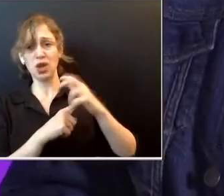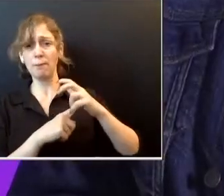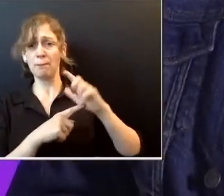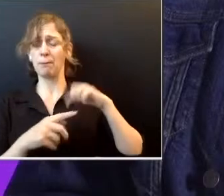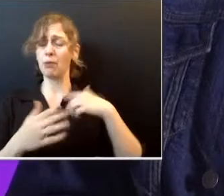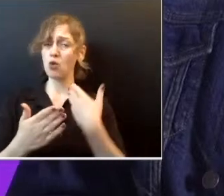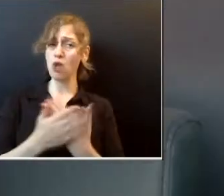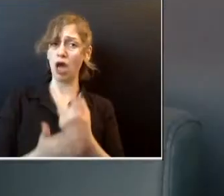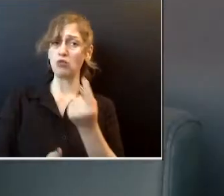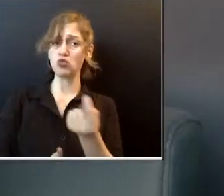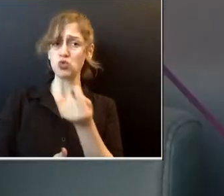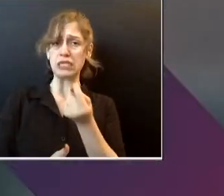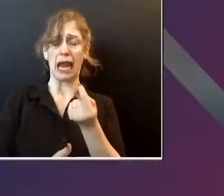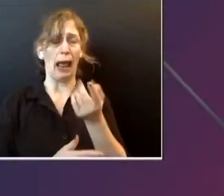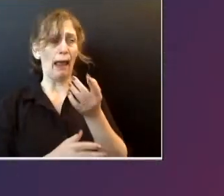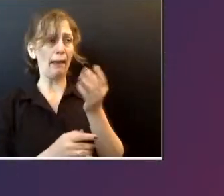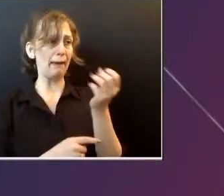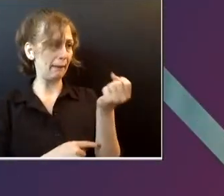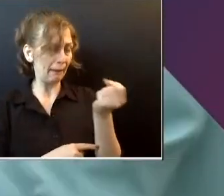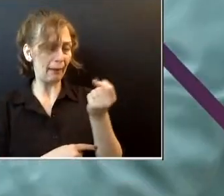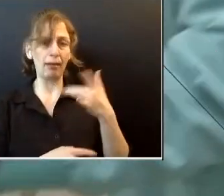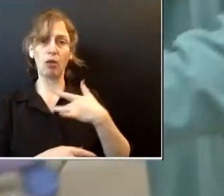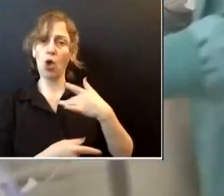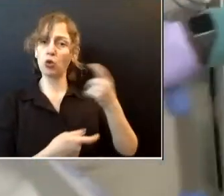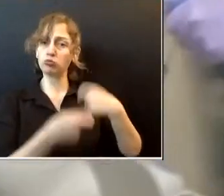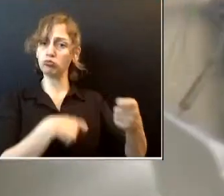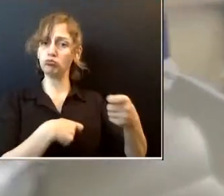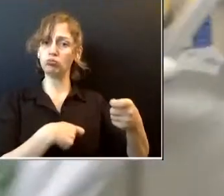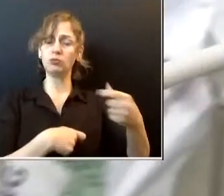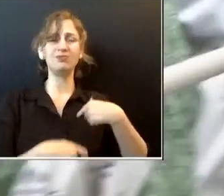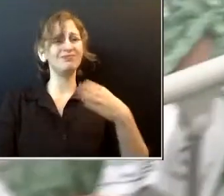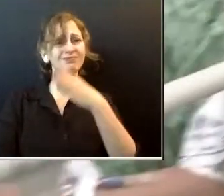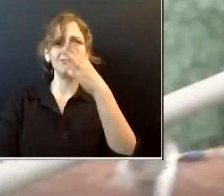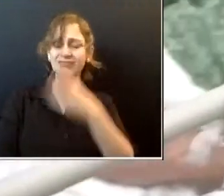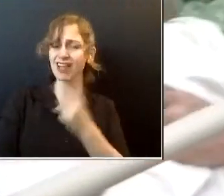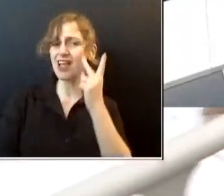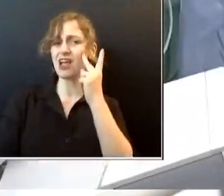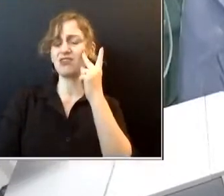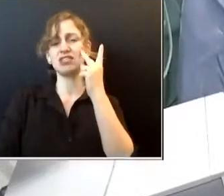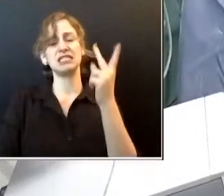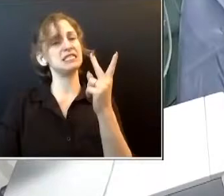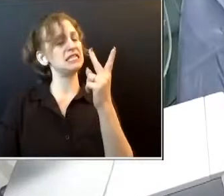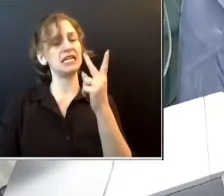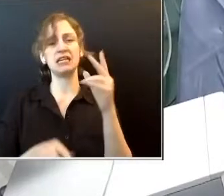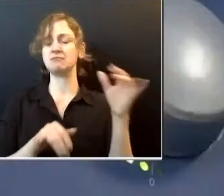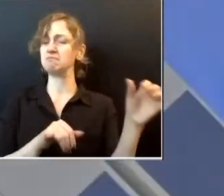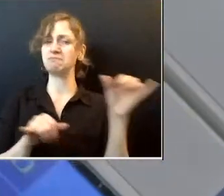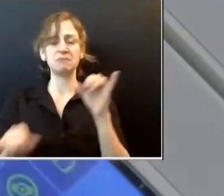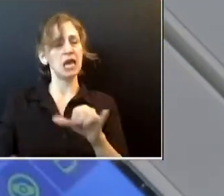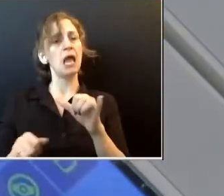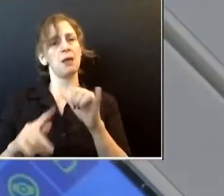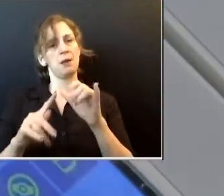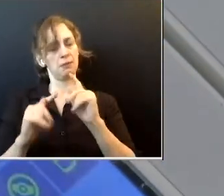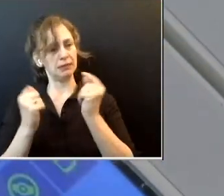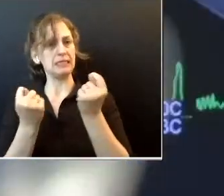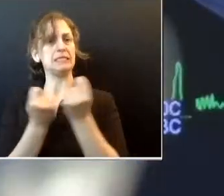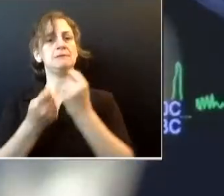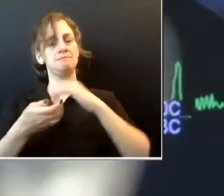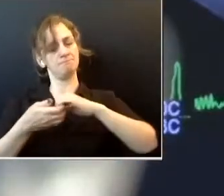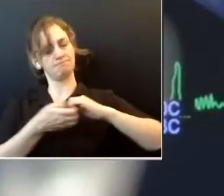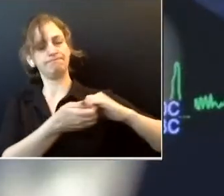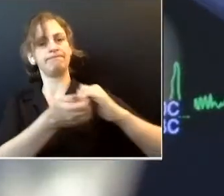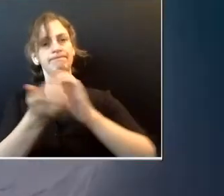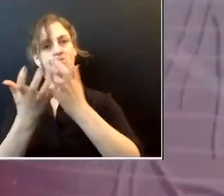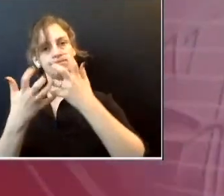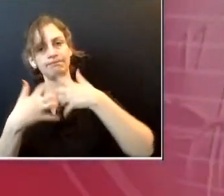Saturday I had a heart in me. I have never seen a group of people work together so good as this team of heart specialists. I mean,